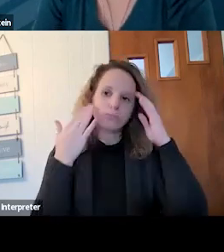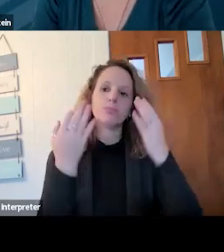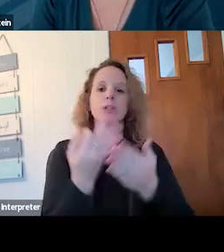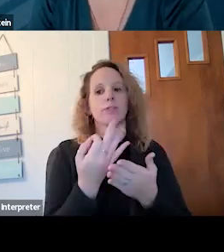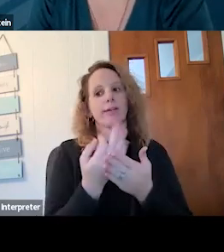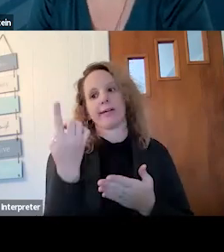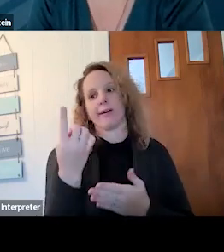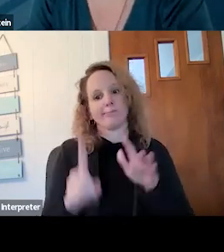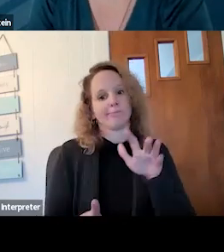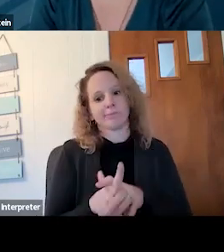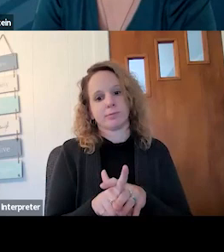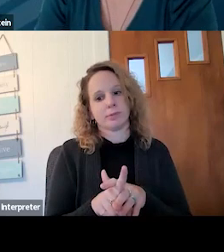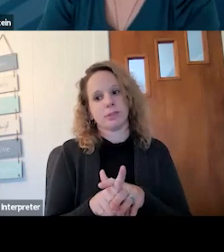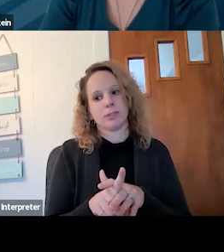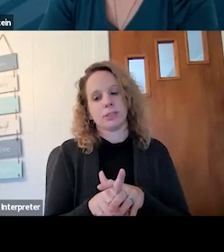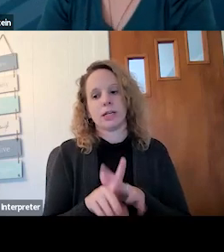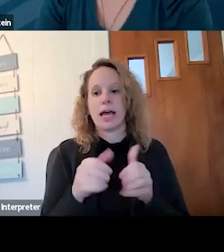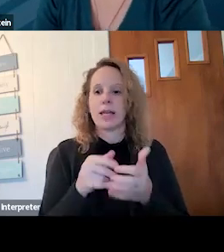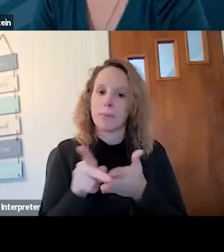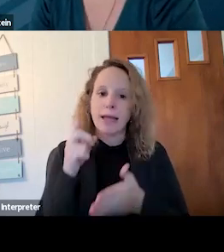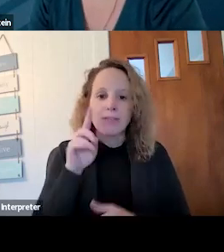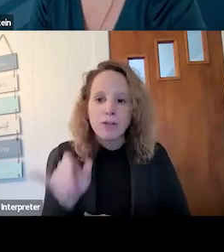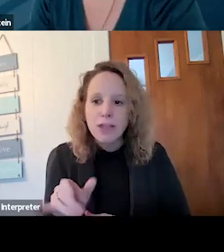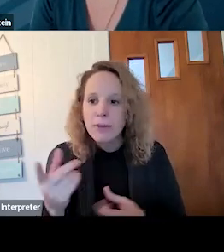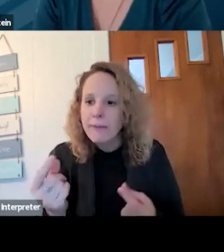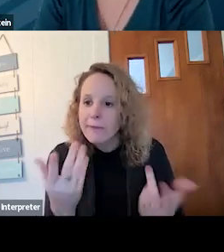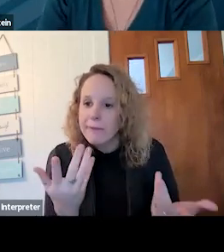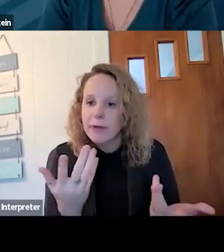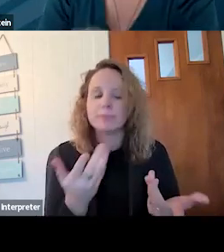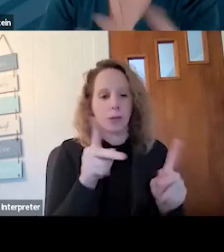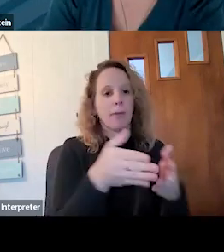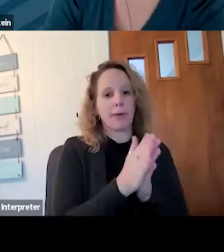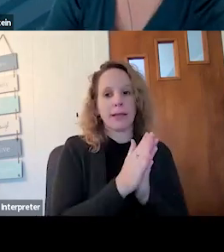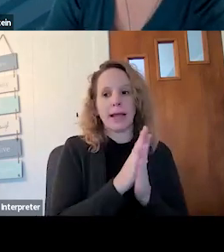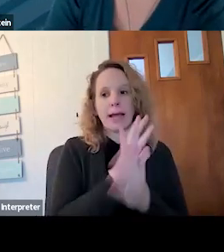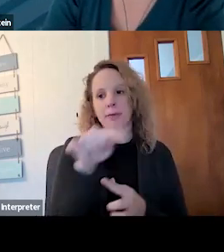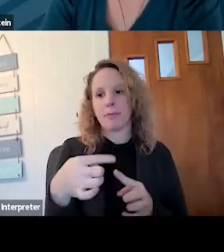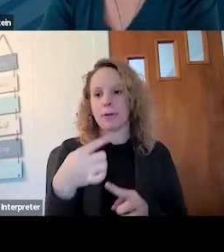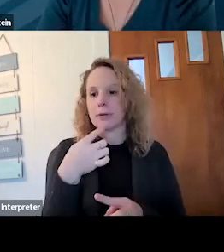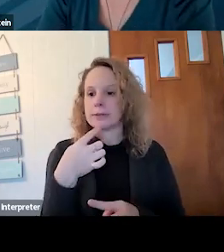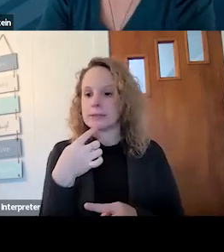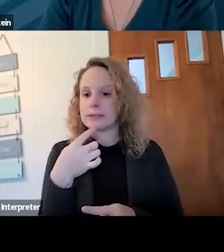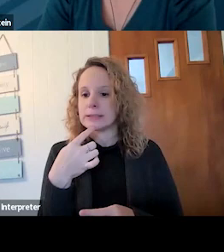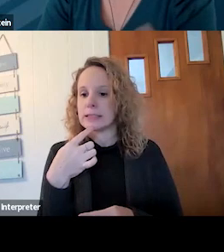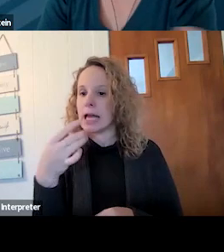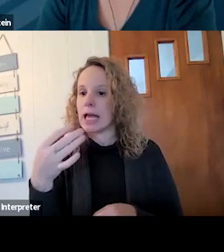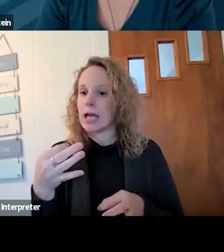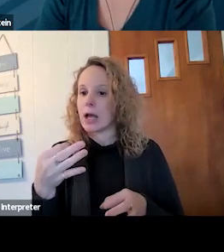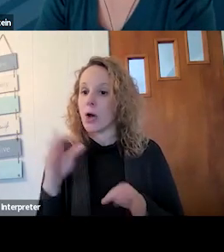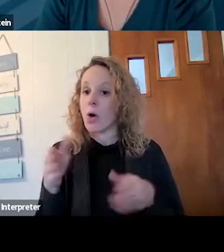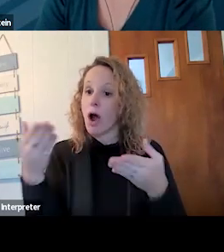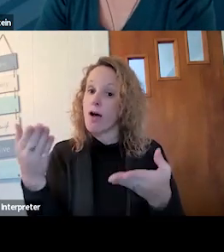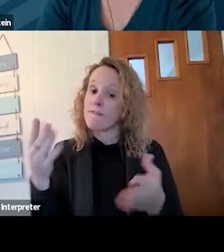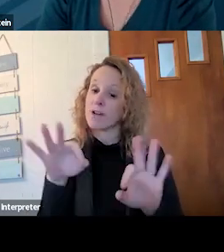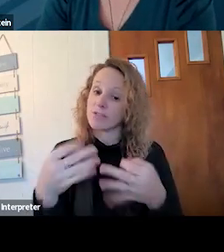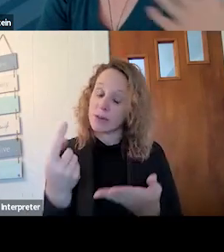up. So how do you pay for these things? And so someone did ask, when you say courts offer family therapy, do you mean